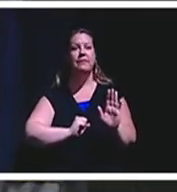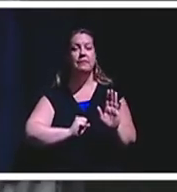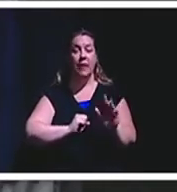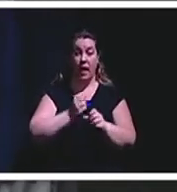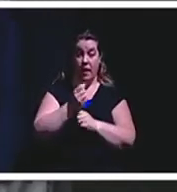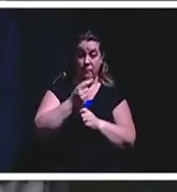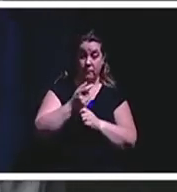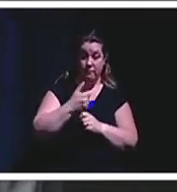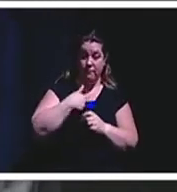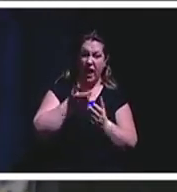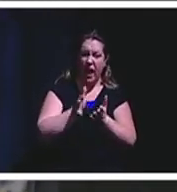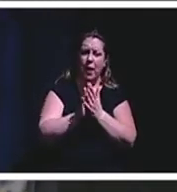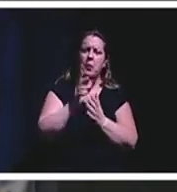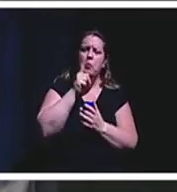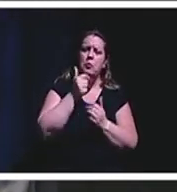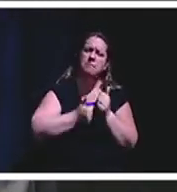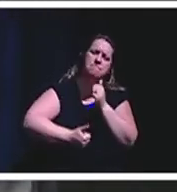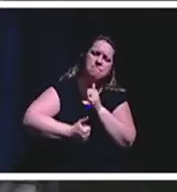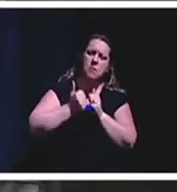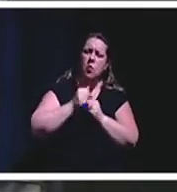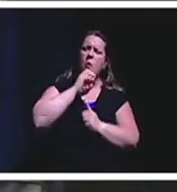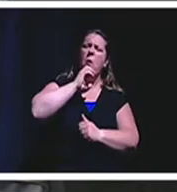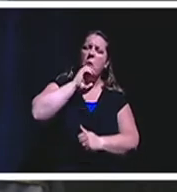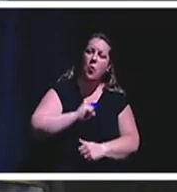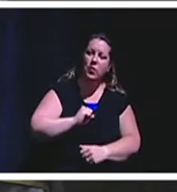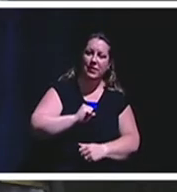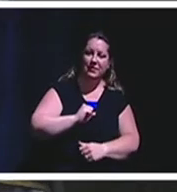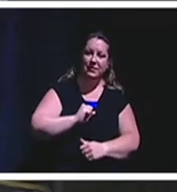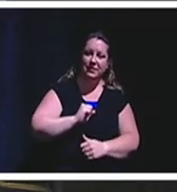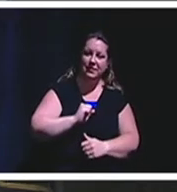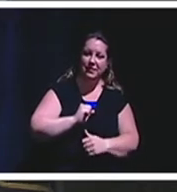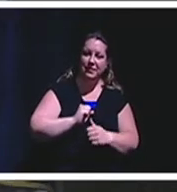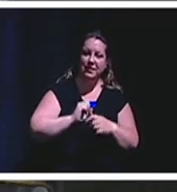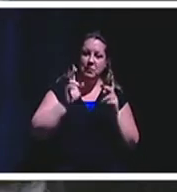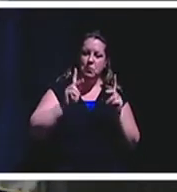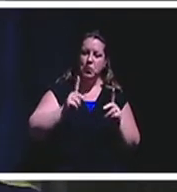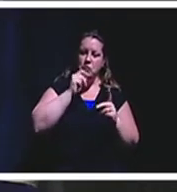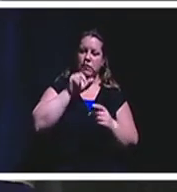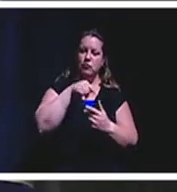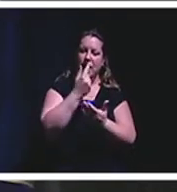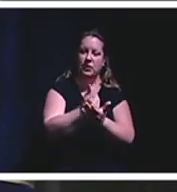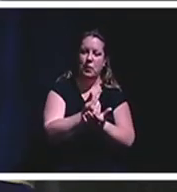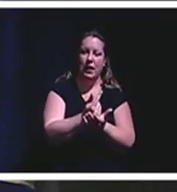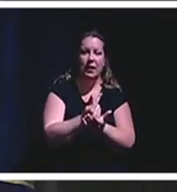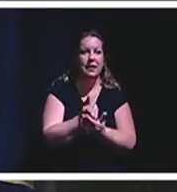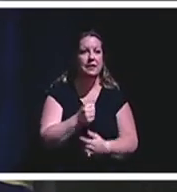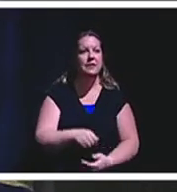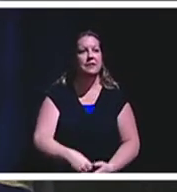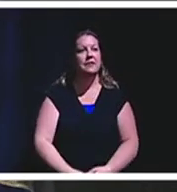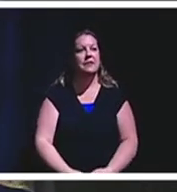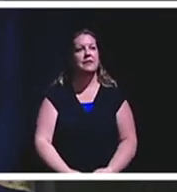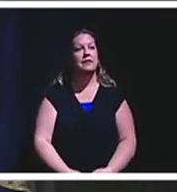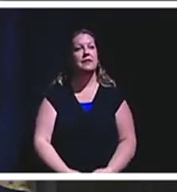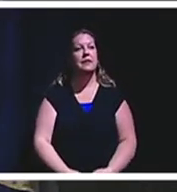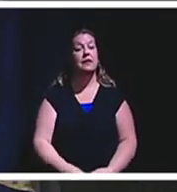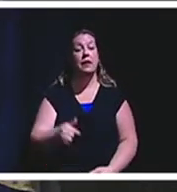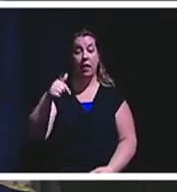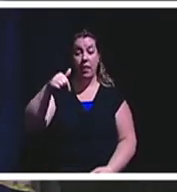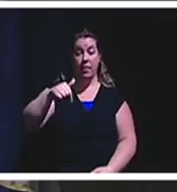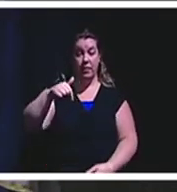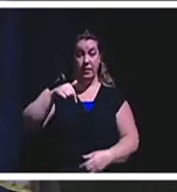the oldest graduate that we have in years? This